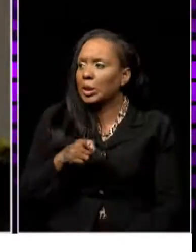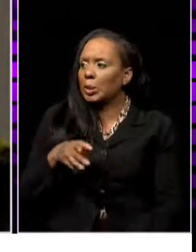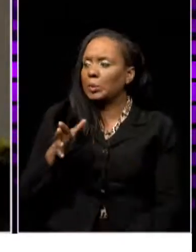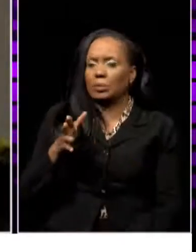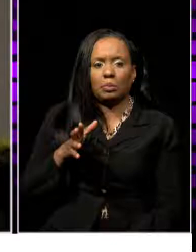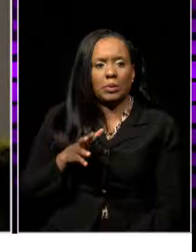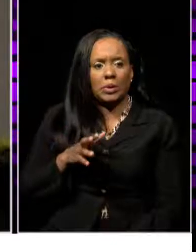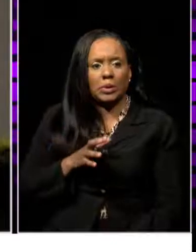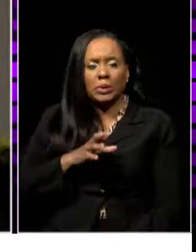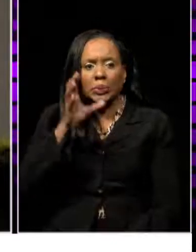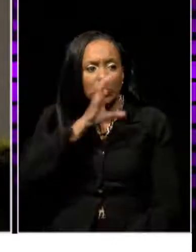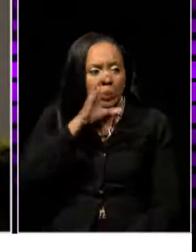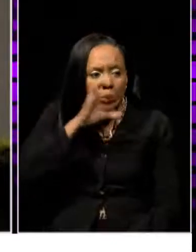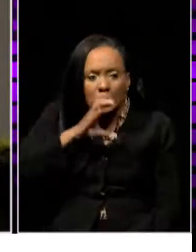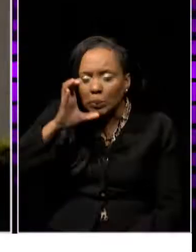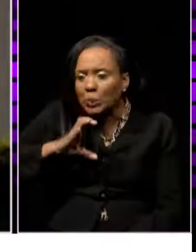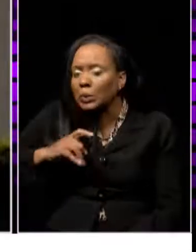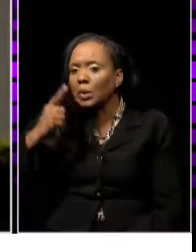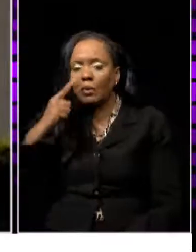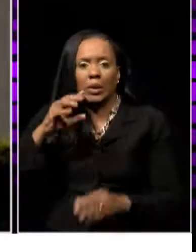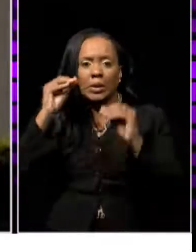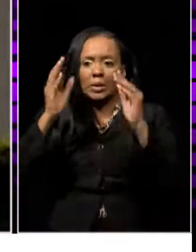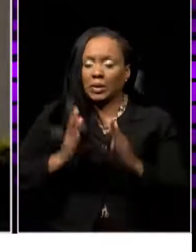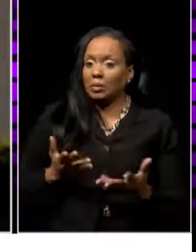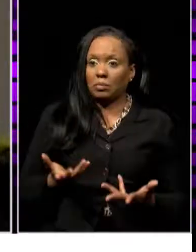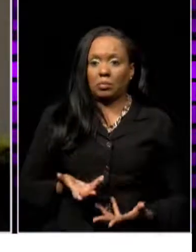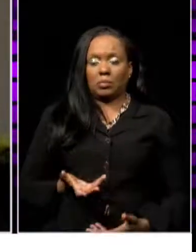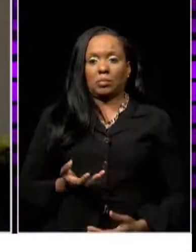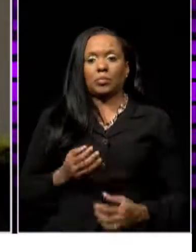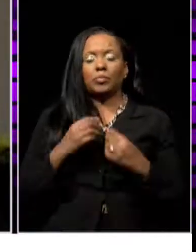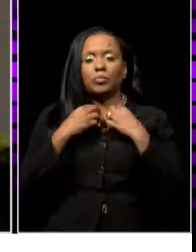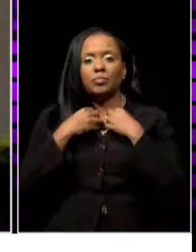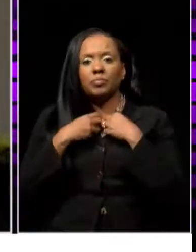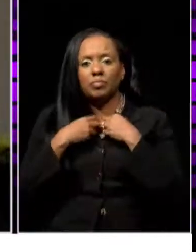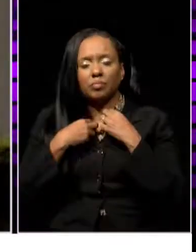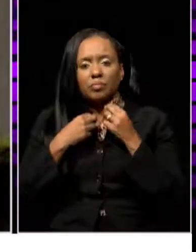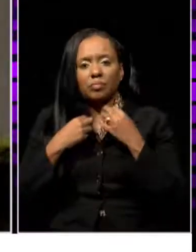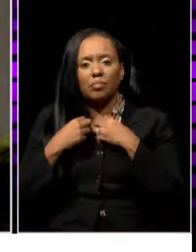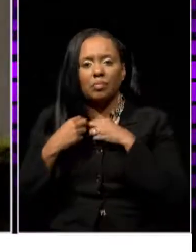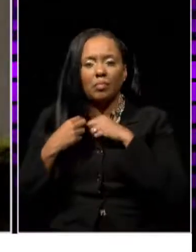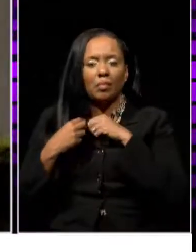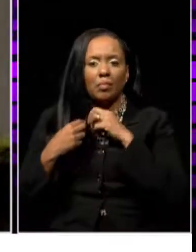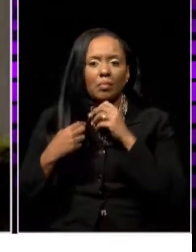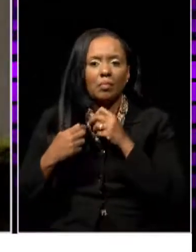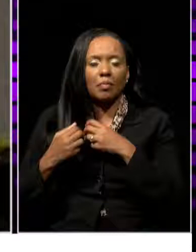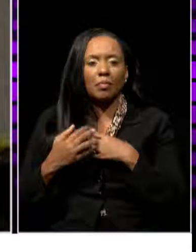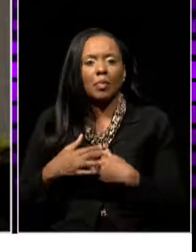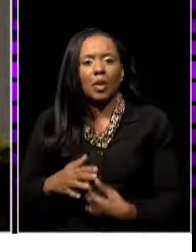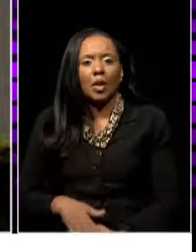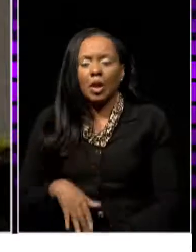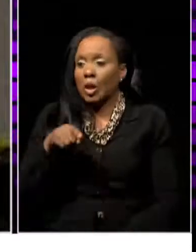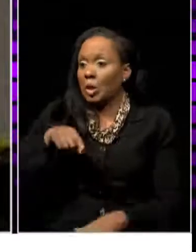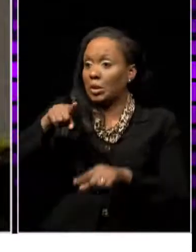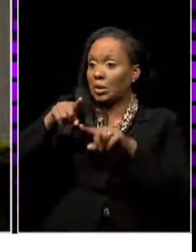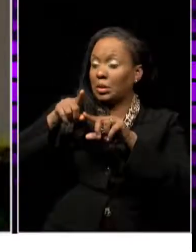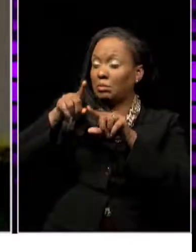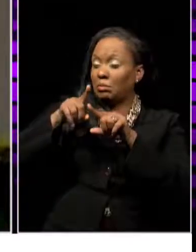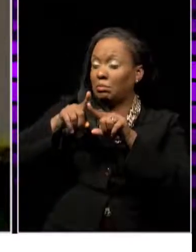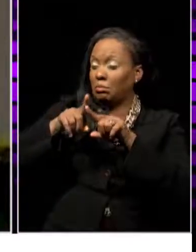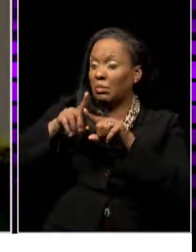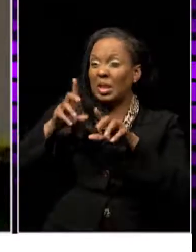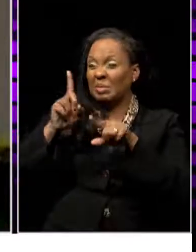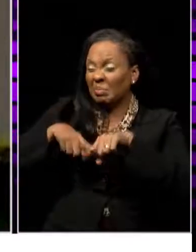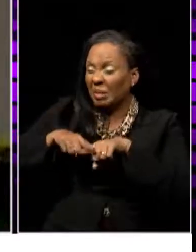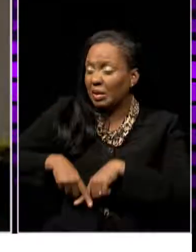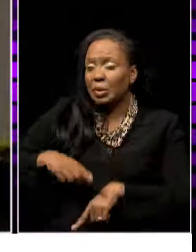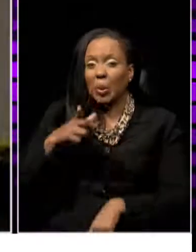for anything that is important. You shop around, you have your judgment criteria of what your child may need, and you find